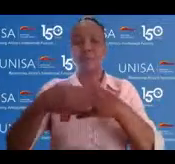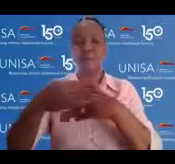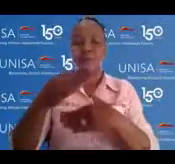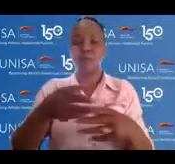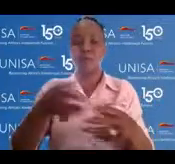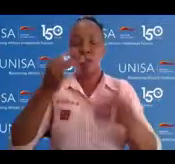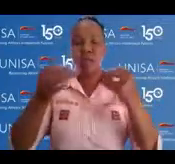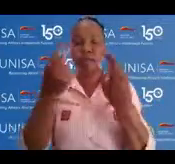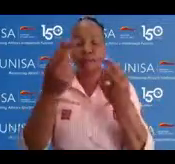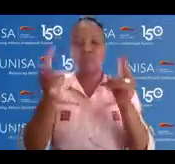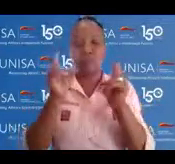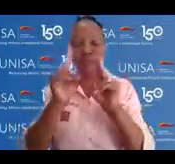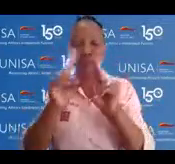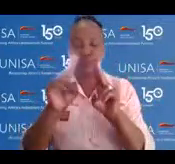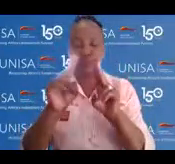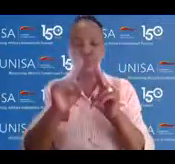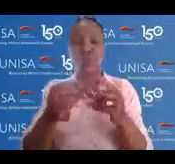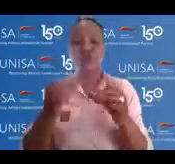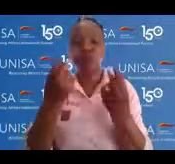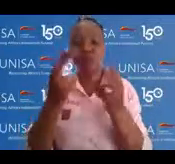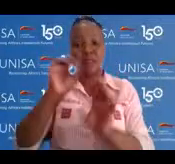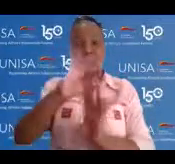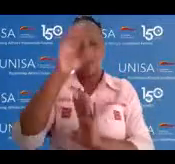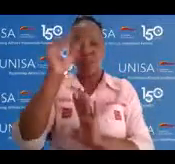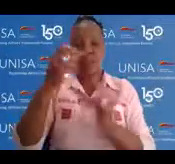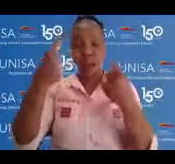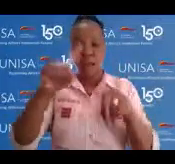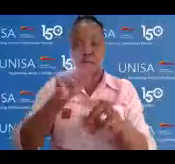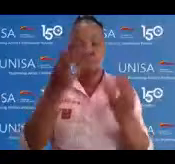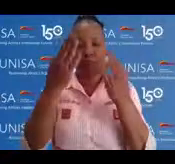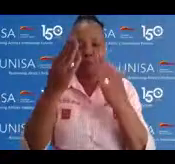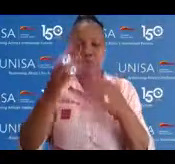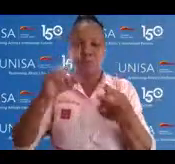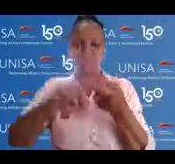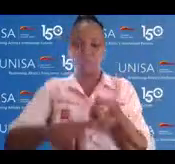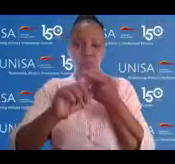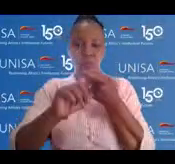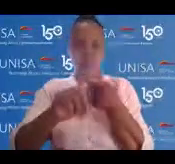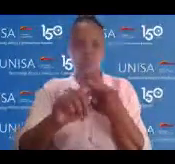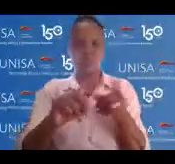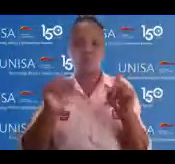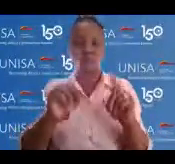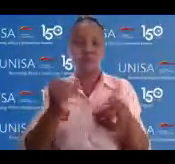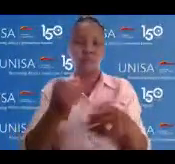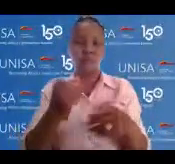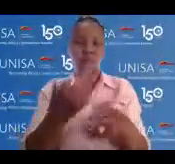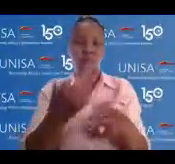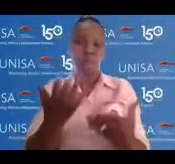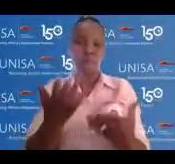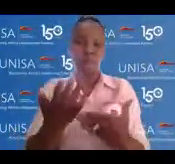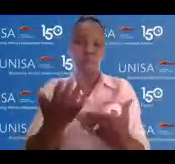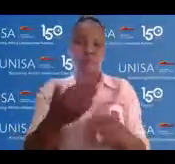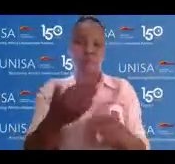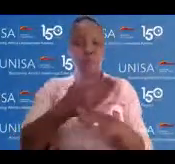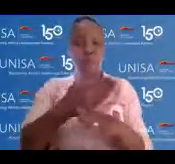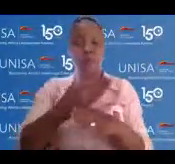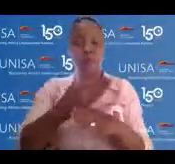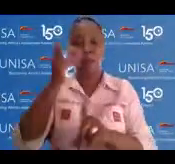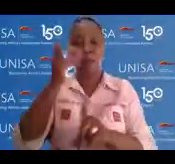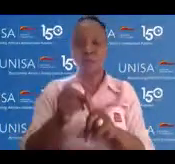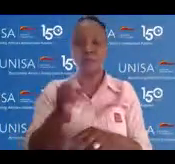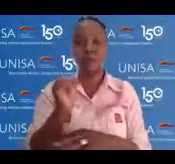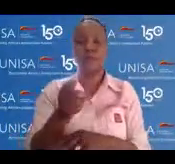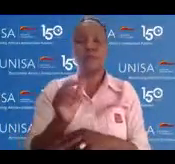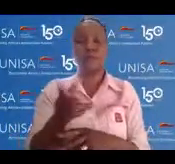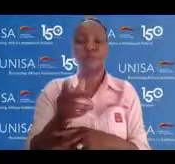independently, which is one of the major benefits of studying at UNISA, especially if you're a working person. However, we also know that the nature of online exams